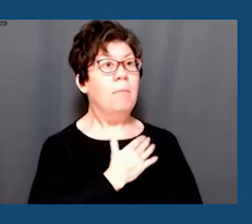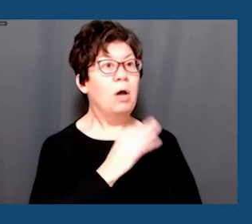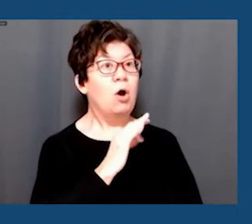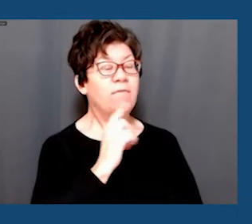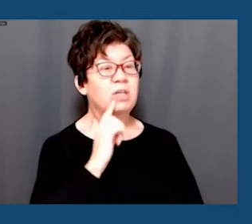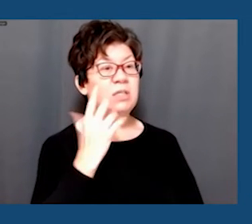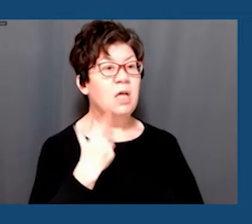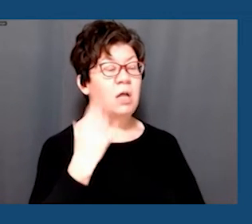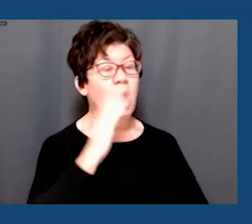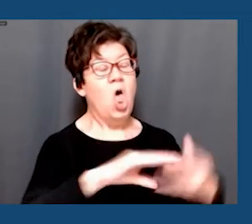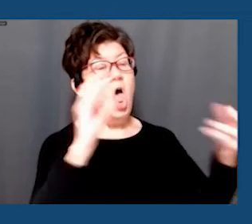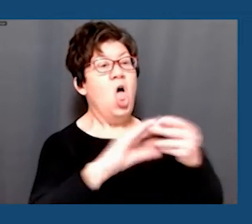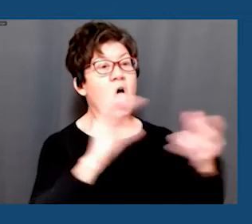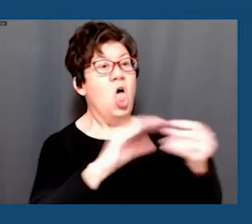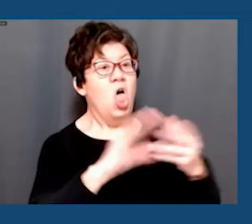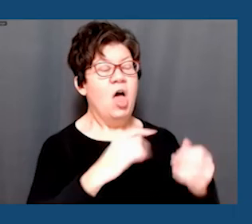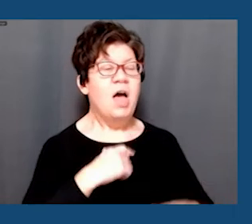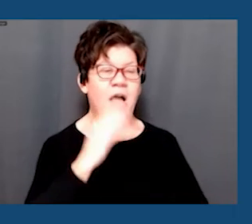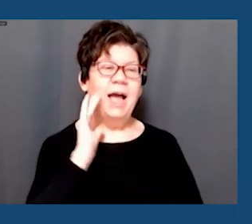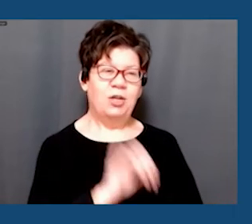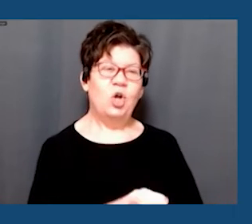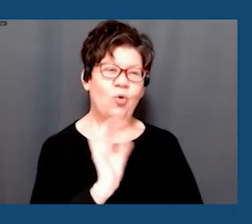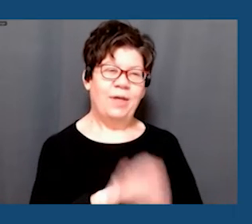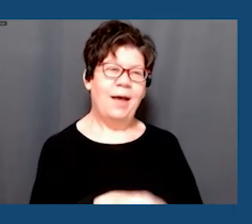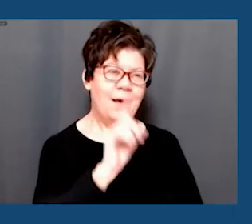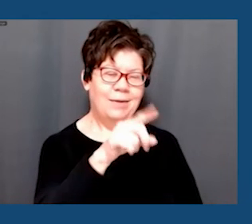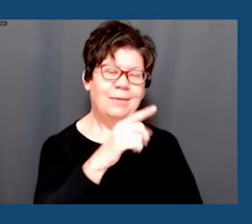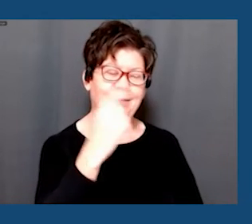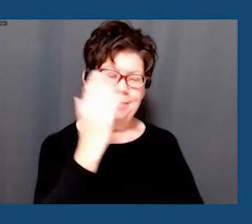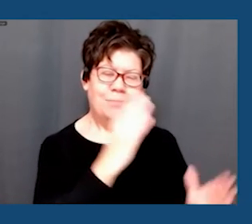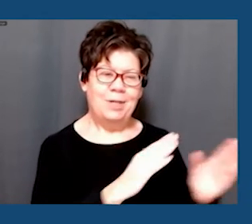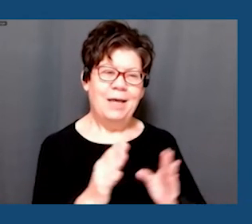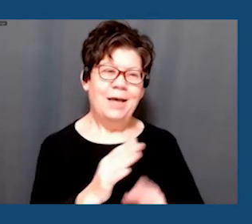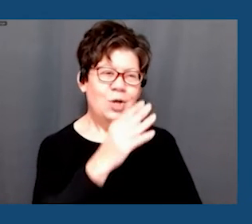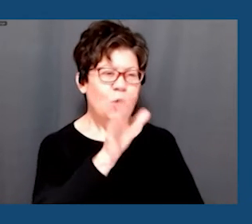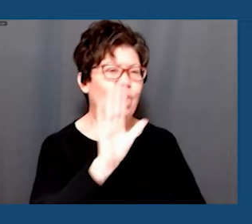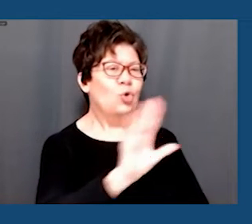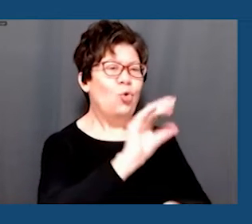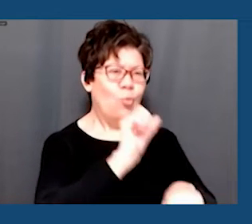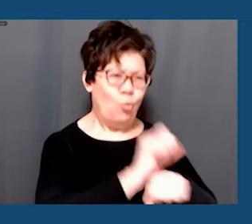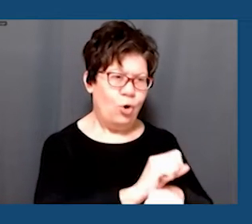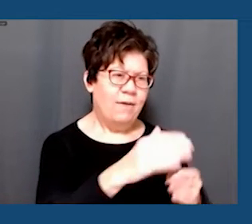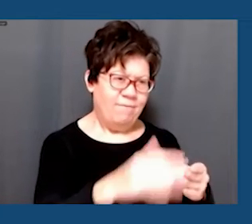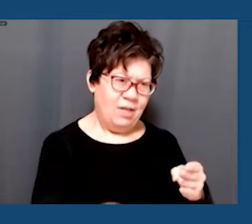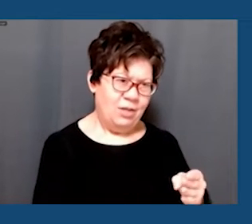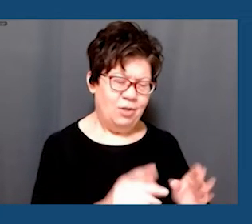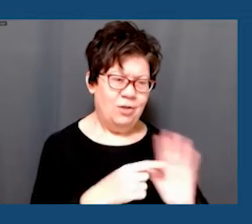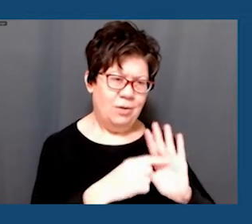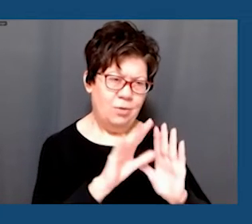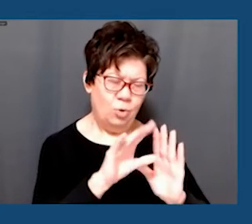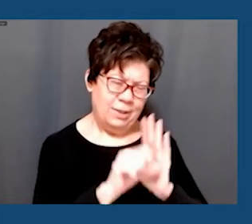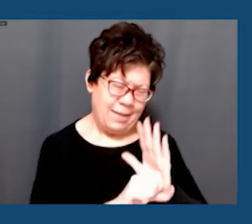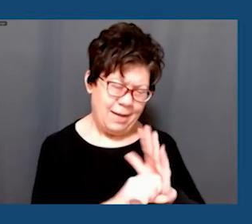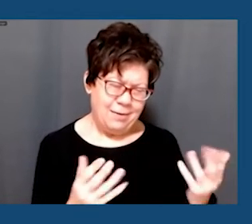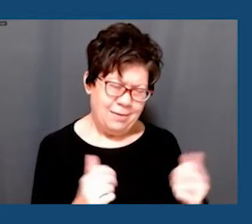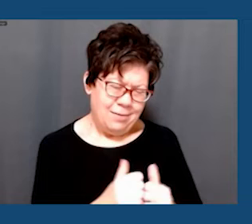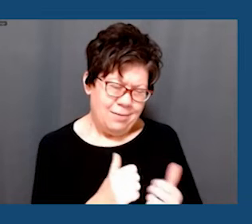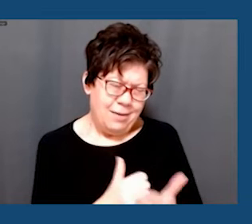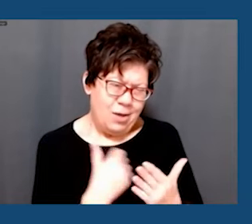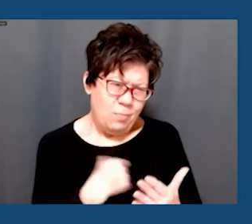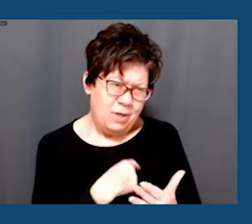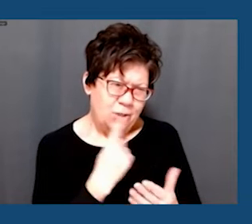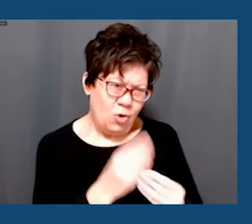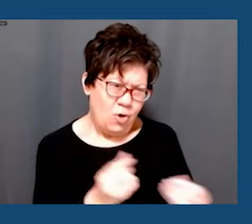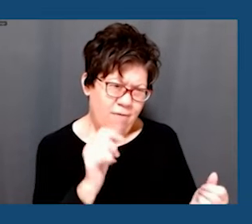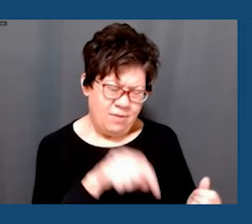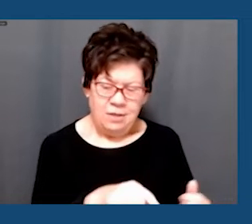to. Okay? Do your jobs. Do your jobs. Represent your state. Help us solve this. Some Republicans back home in New